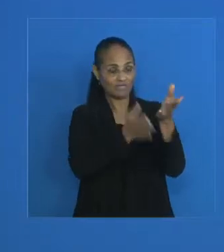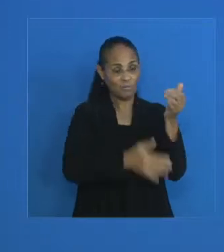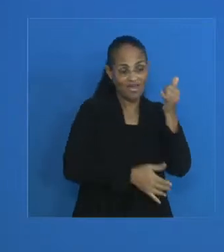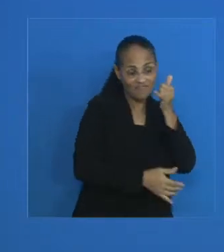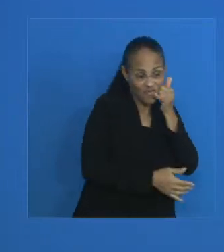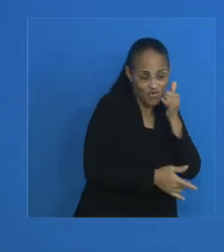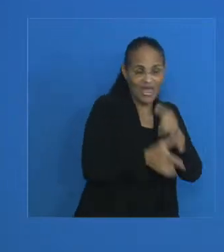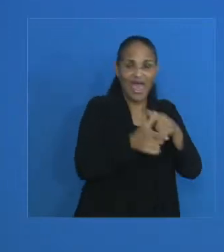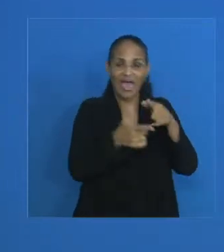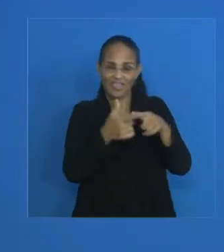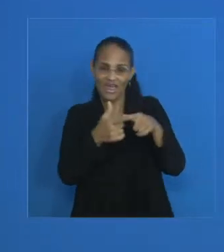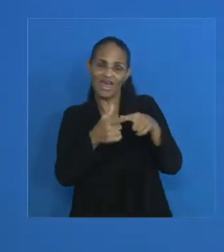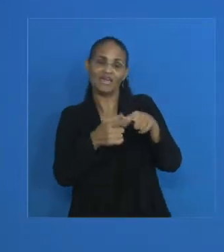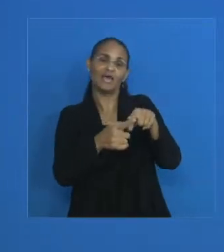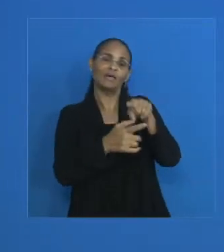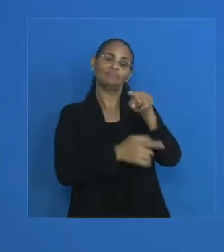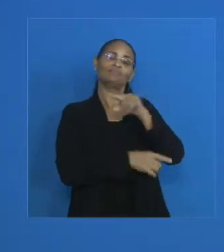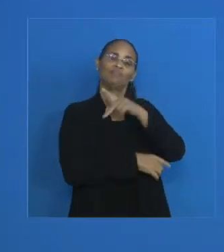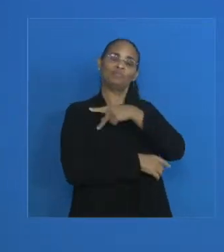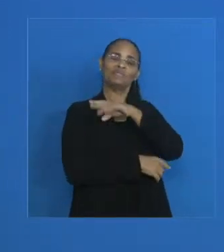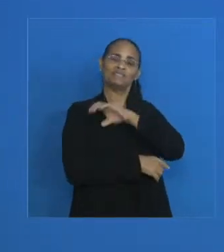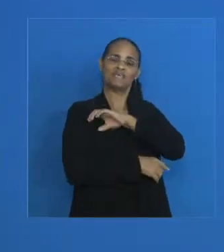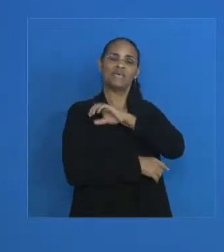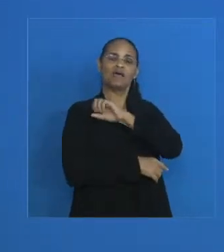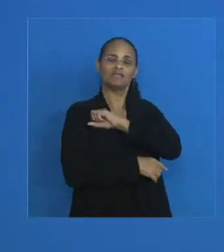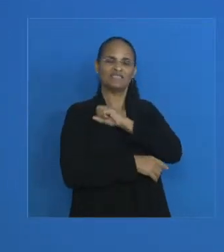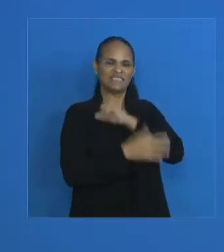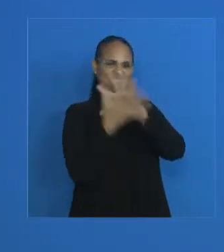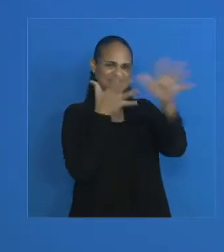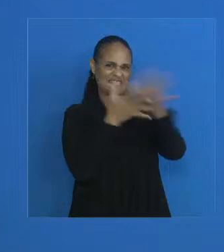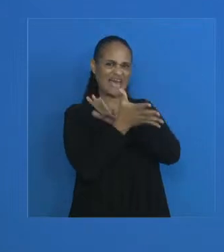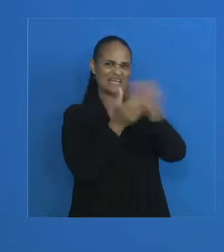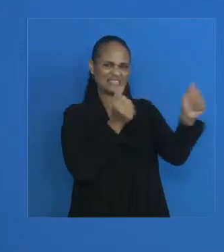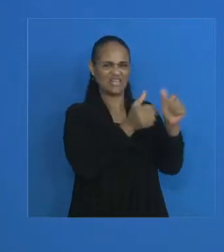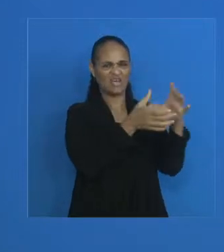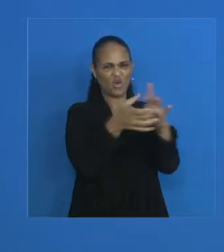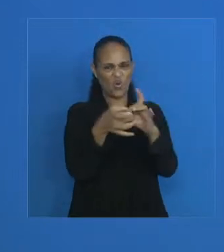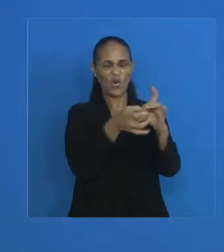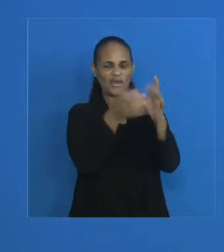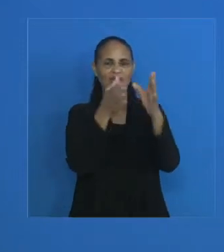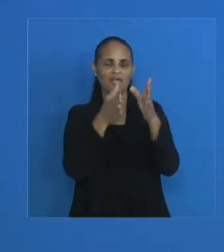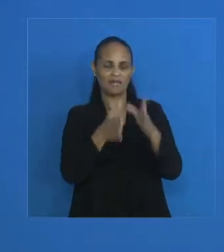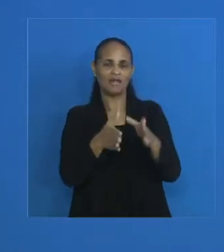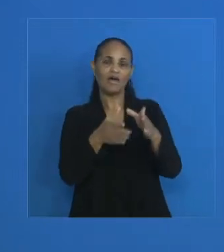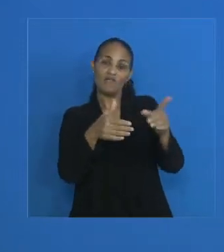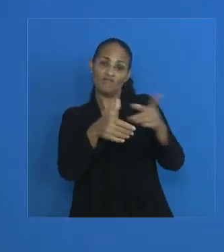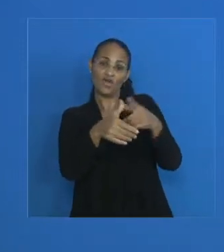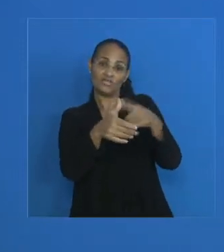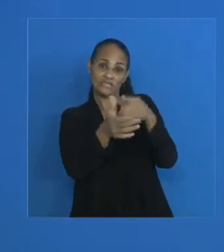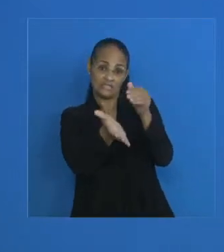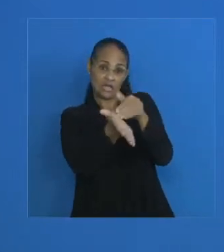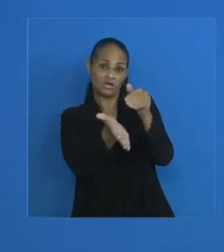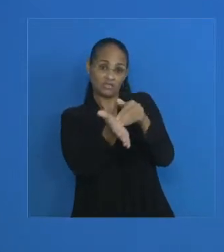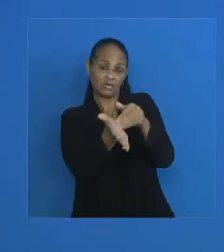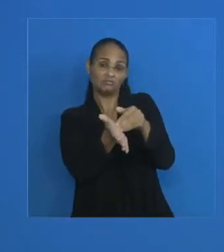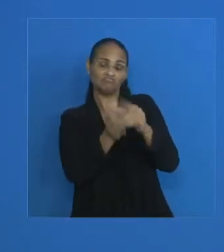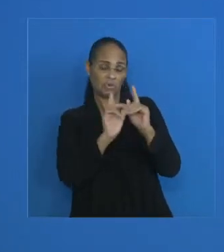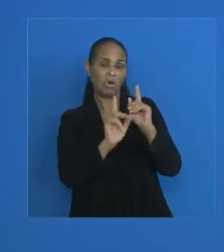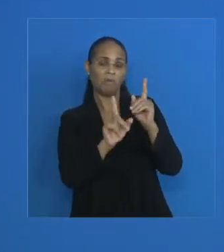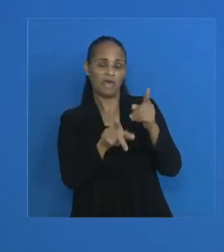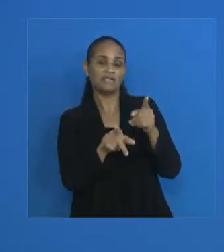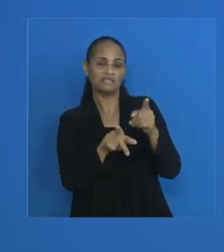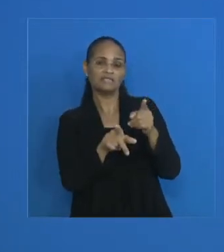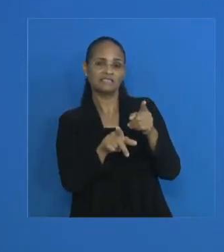also Steve Cosham, the National Disaster Coordinator. I'm going to allow Dr. Gashard to give you some comments with regard